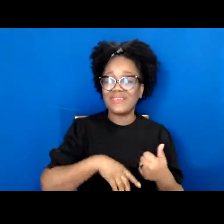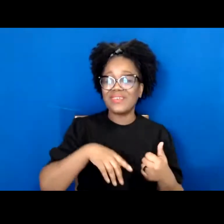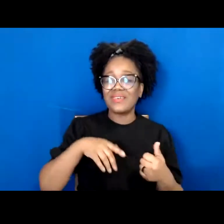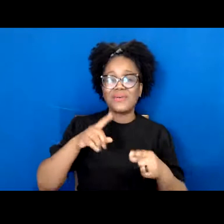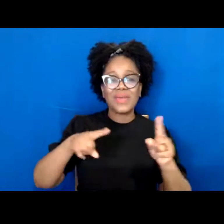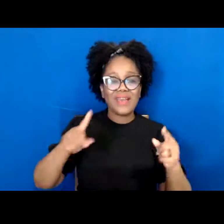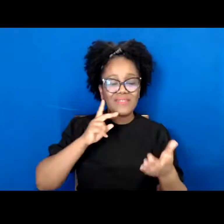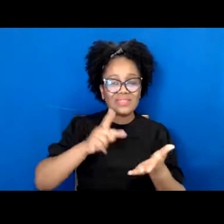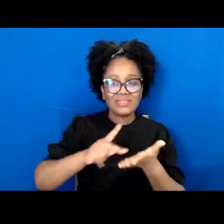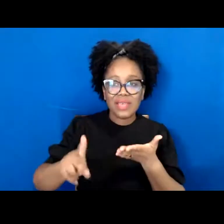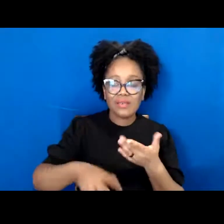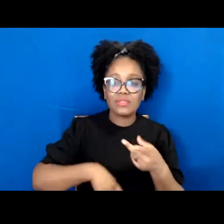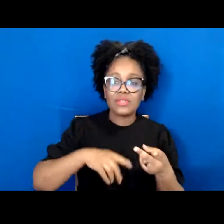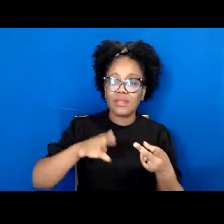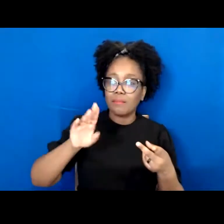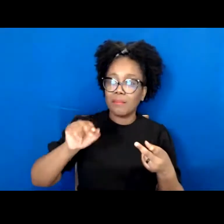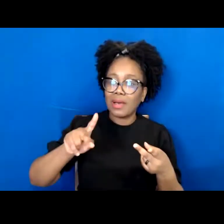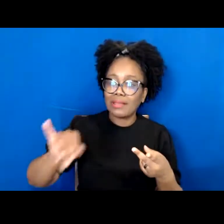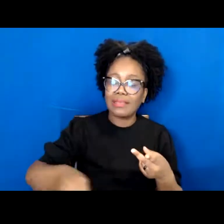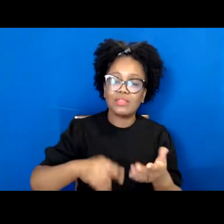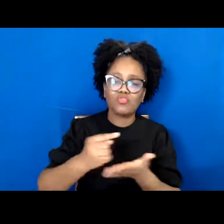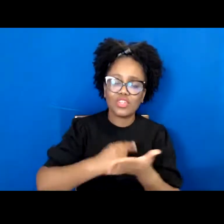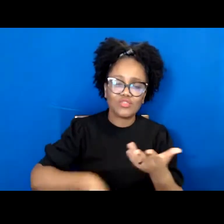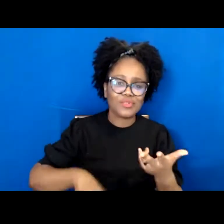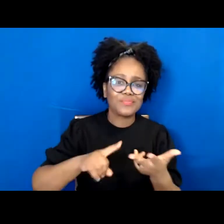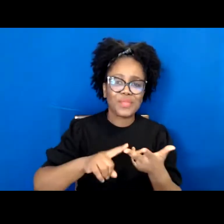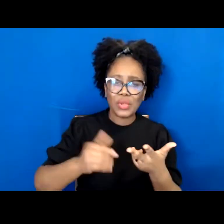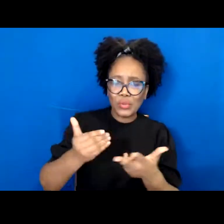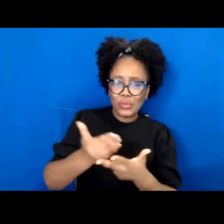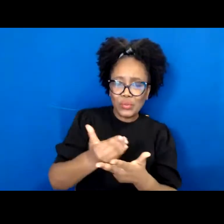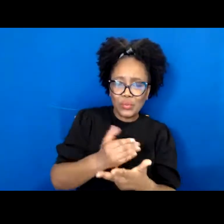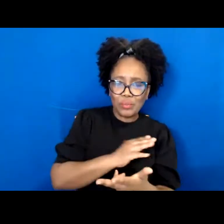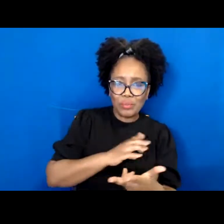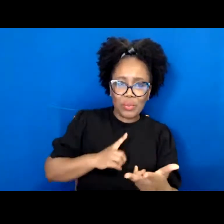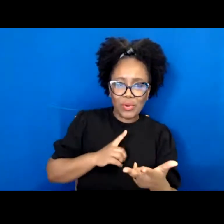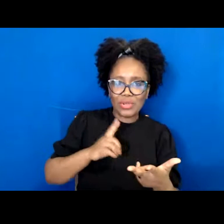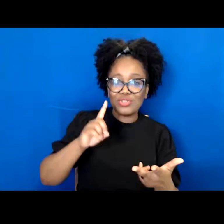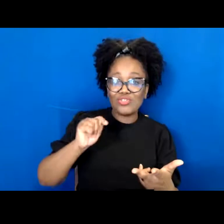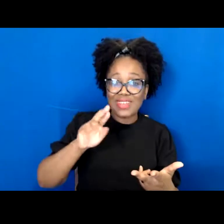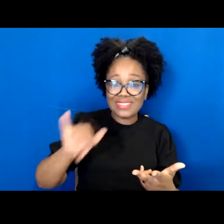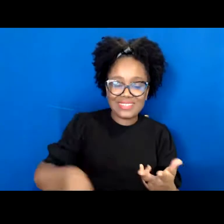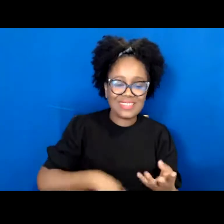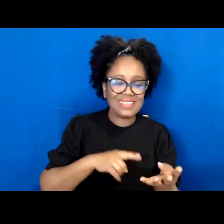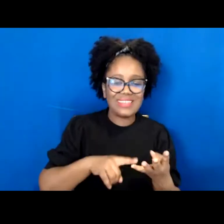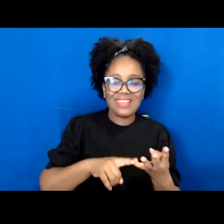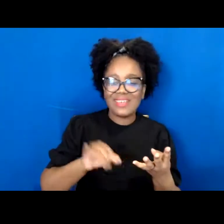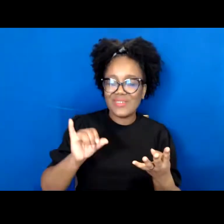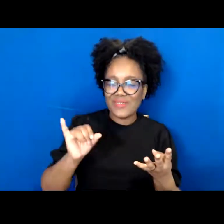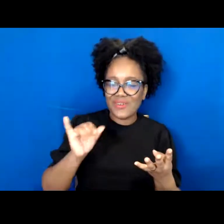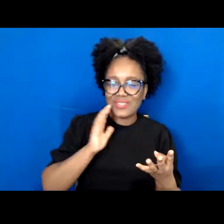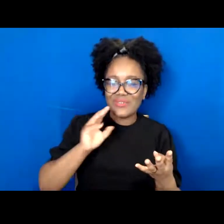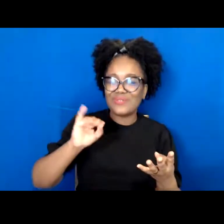secretary, Bunky Merkert, a treasurer, our brand spanking new board member, Tracy Diamond, and our incredible baptism by festival fire, Joe